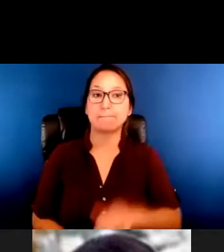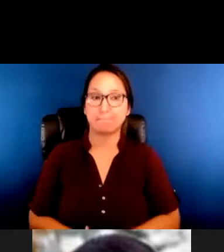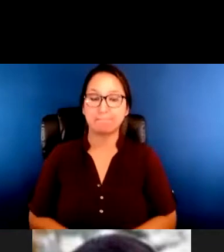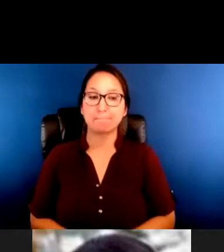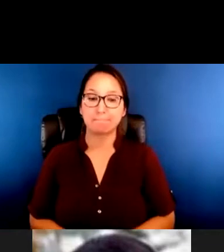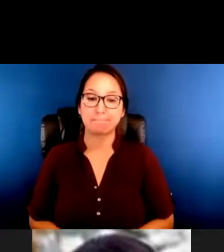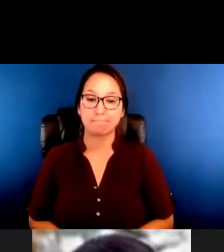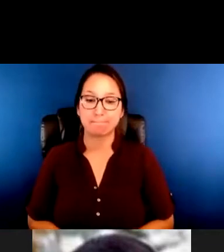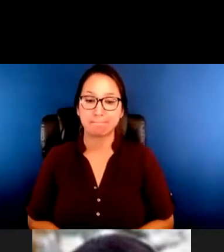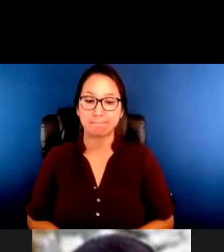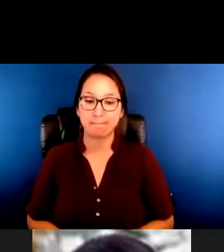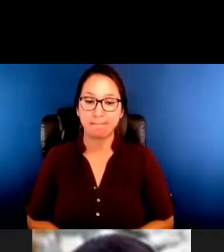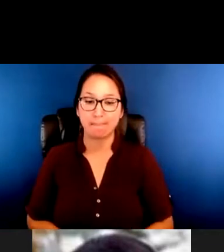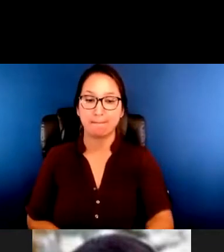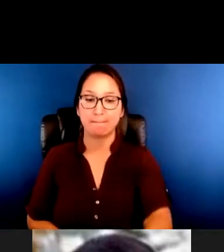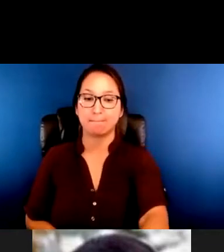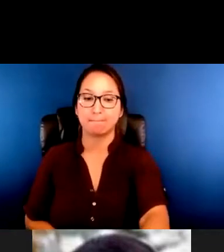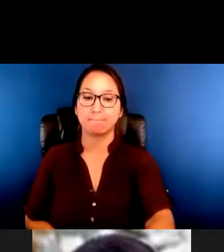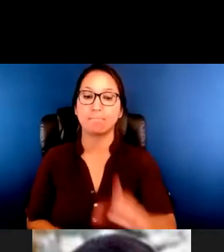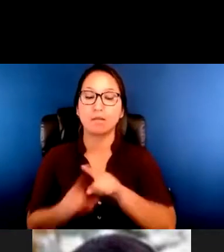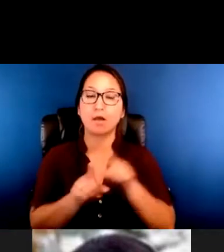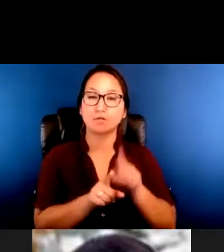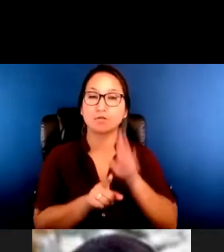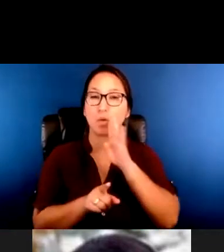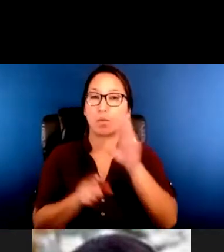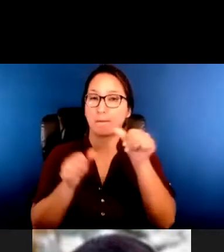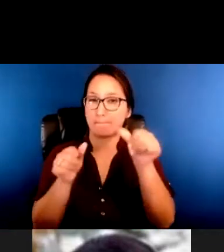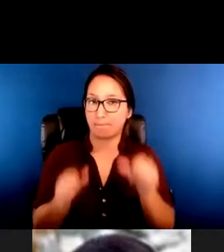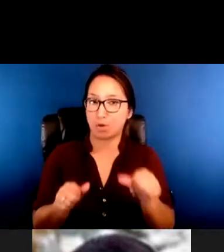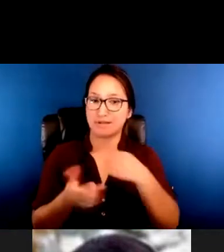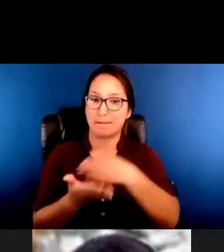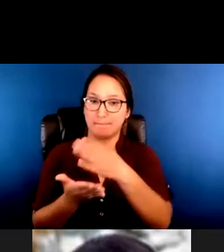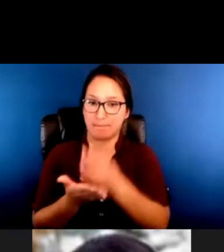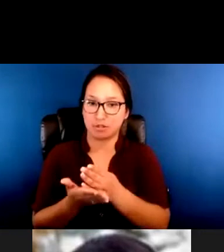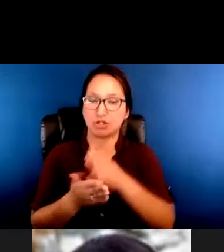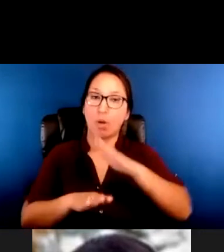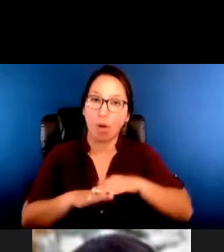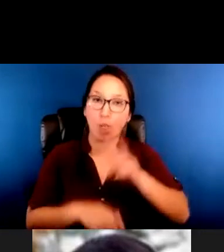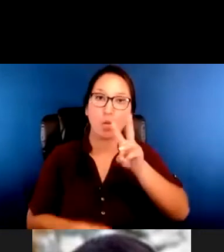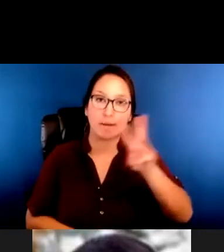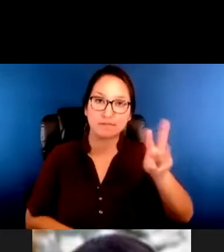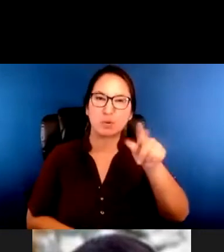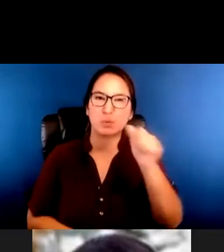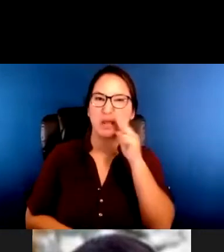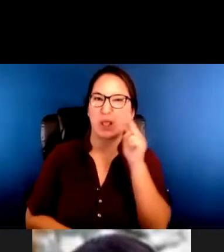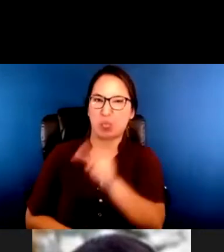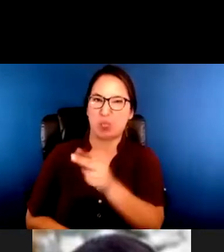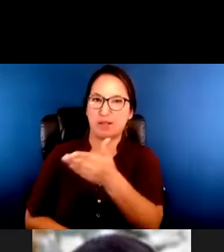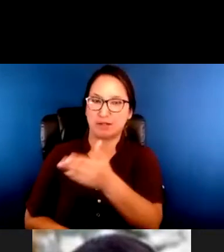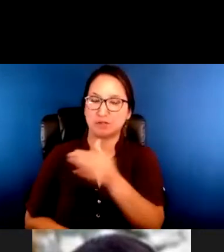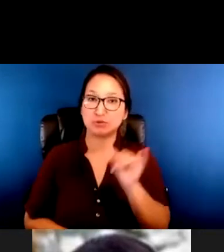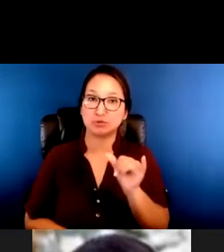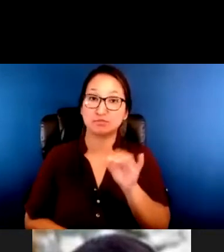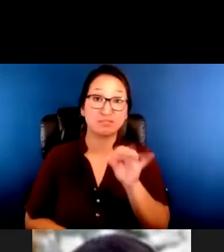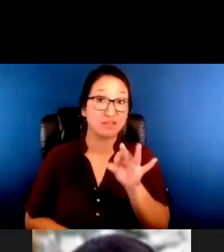$16,179.59. I will also post our budget on our website, so you may look at it there. If there's no questions, which I